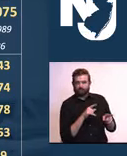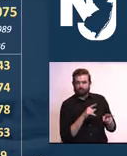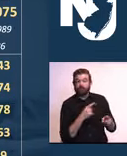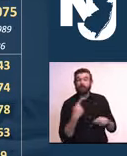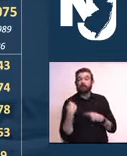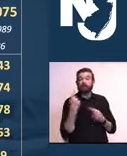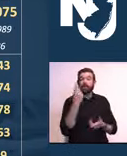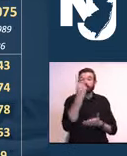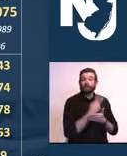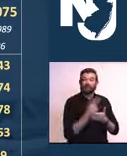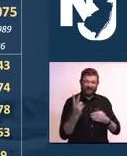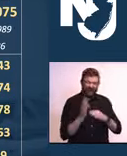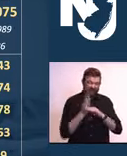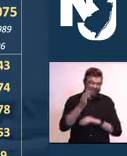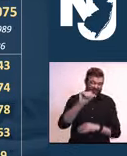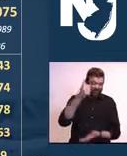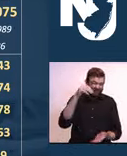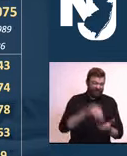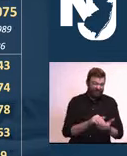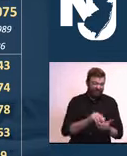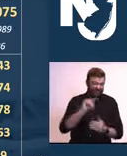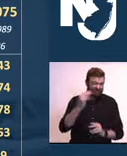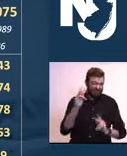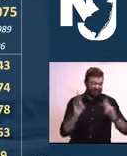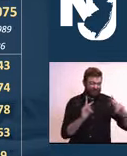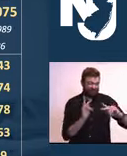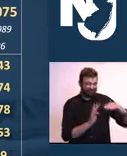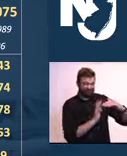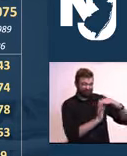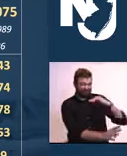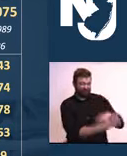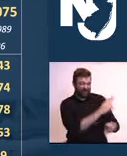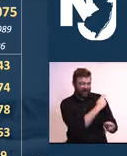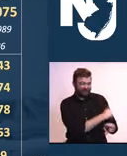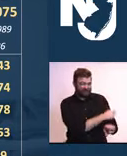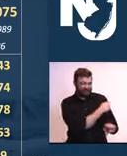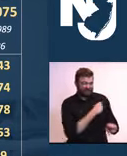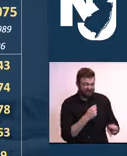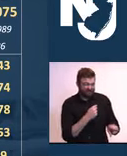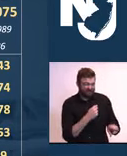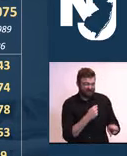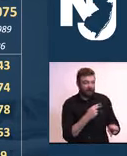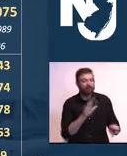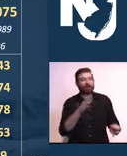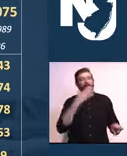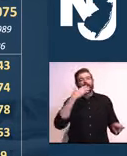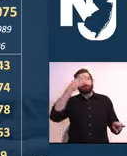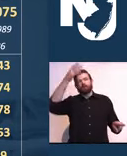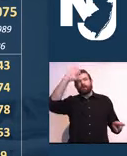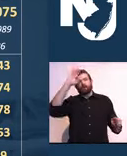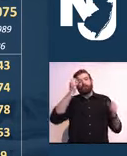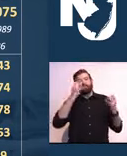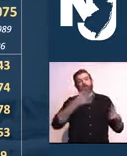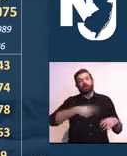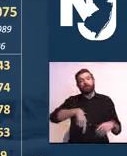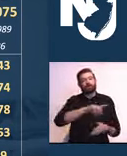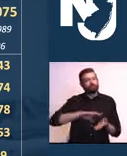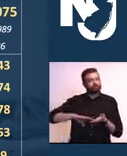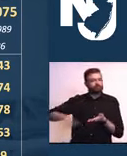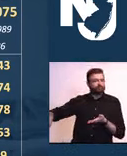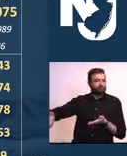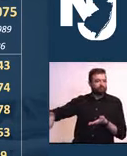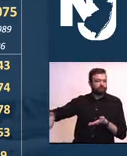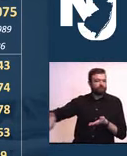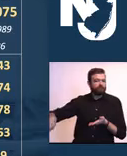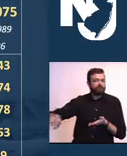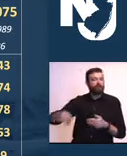residents have entered our hospitals. Many of them have since been discharged, thank God, but the increasing overnight numbers show that a growing